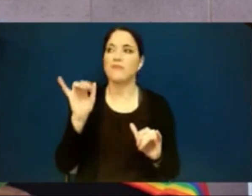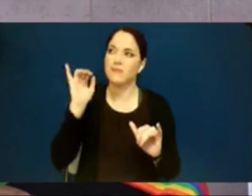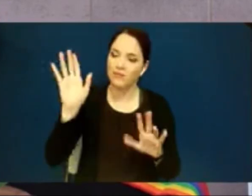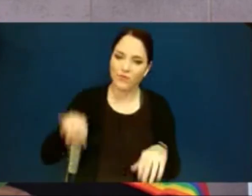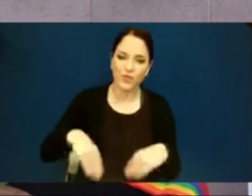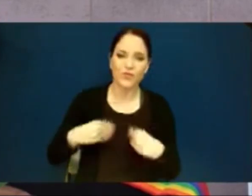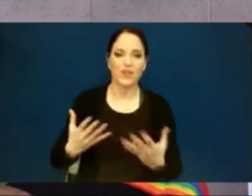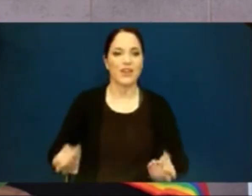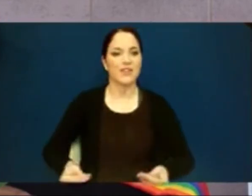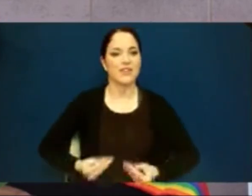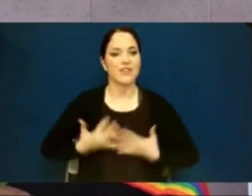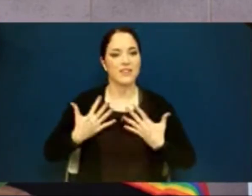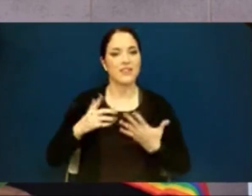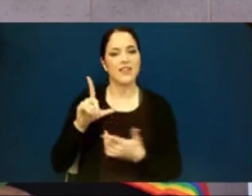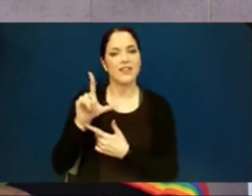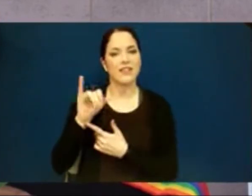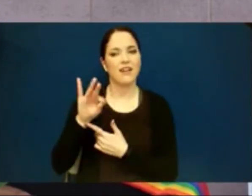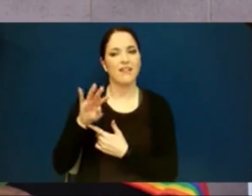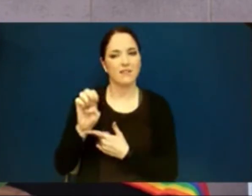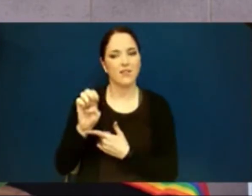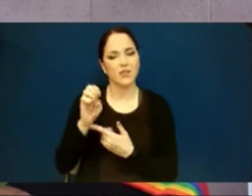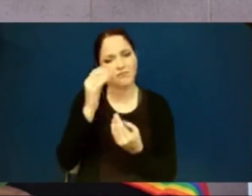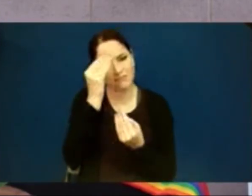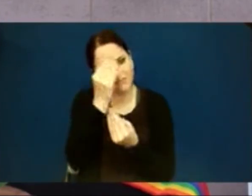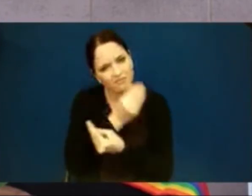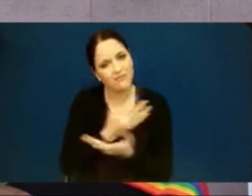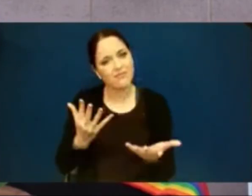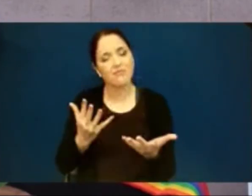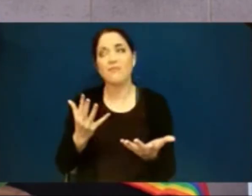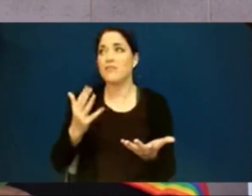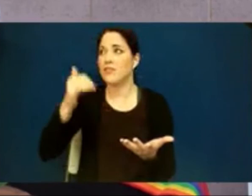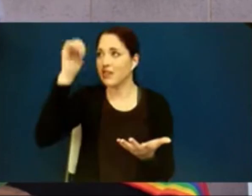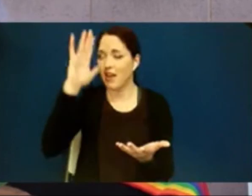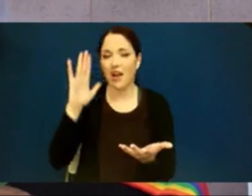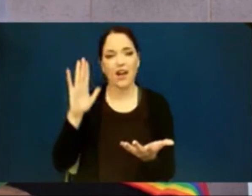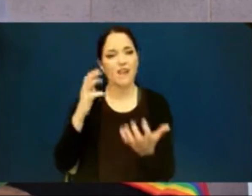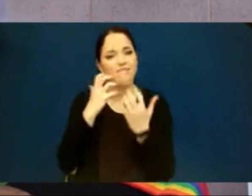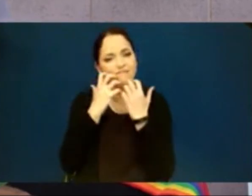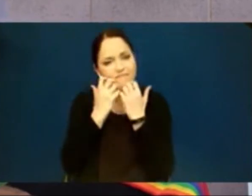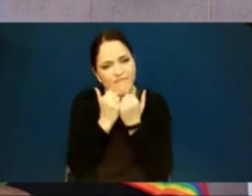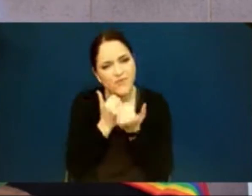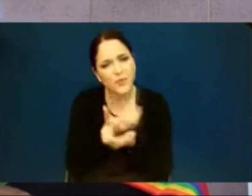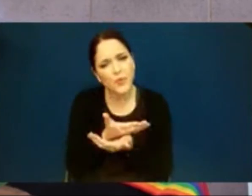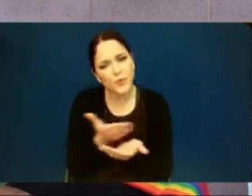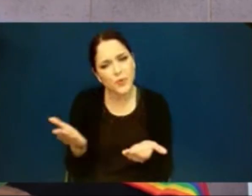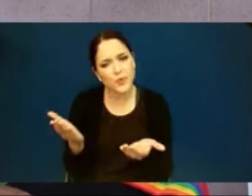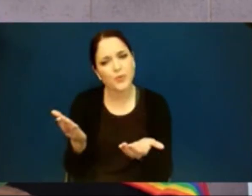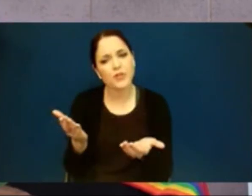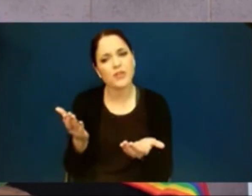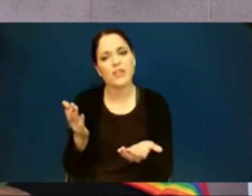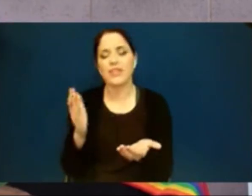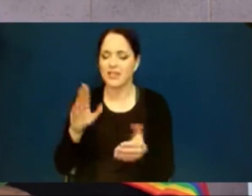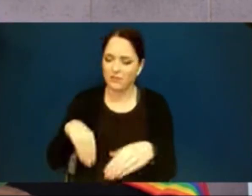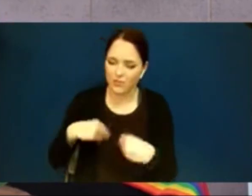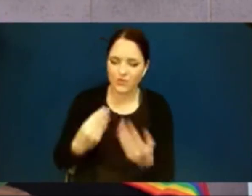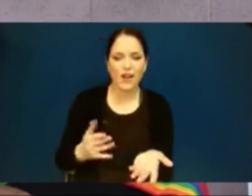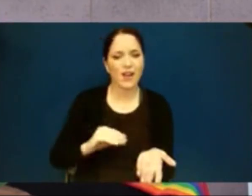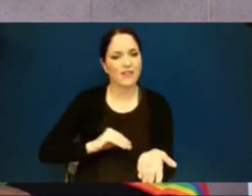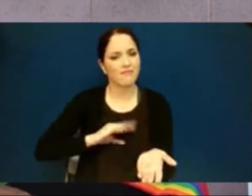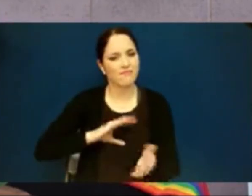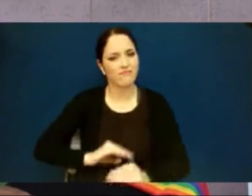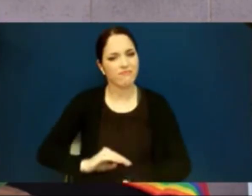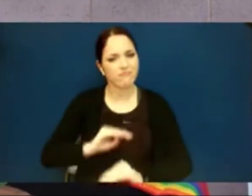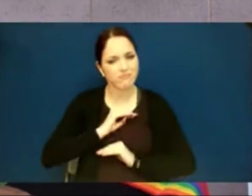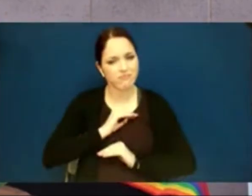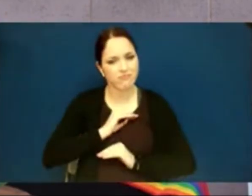today that your name is beloved. Your name is wholeness. Your name is